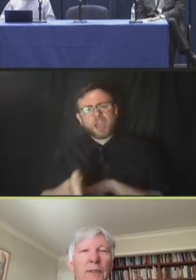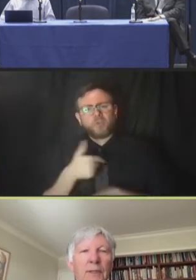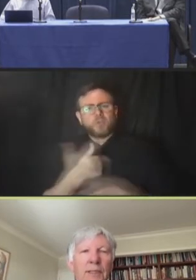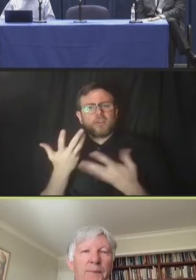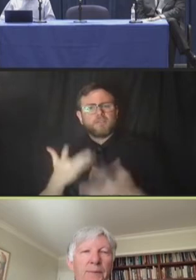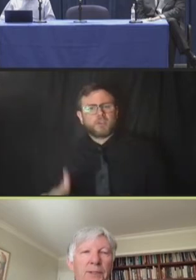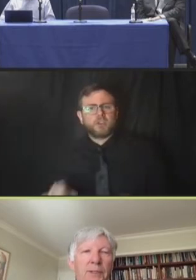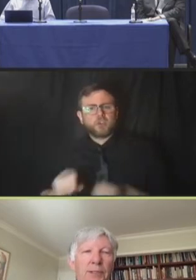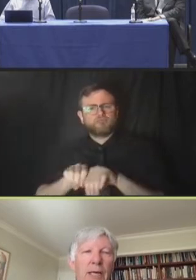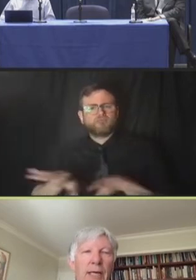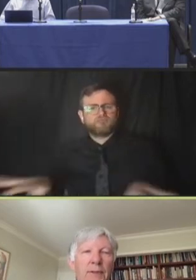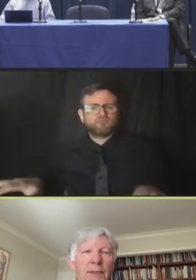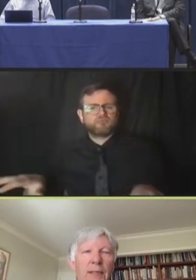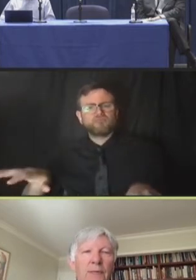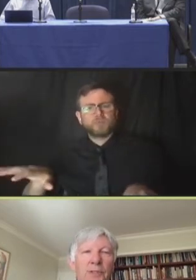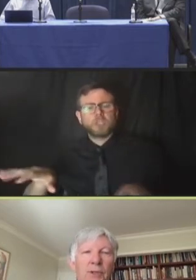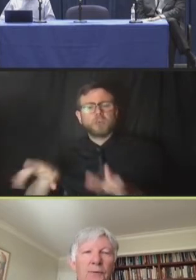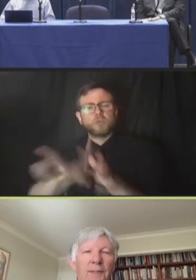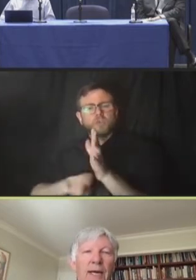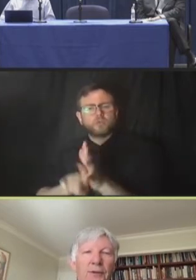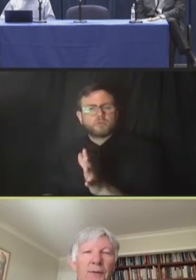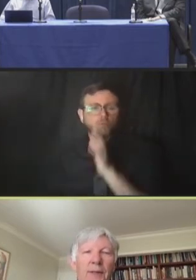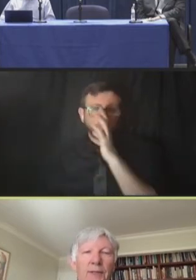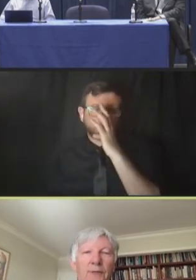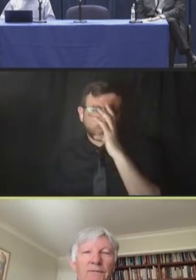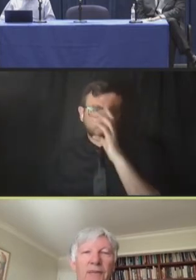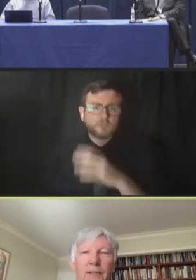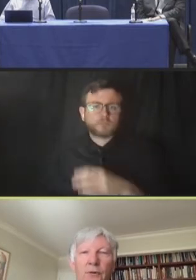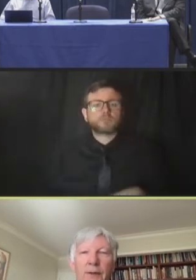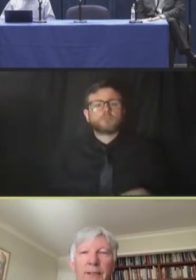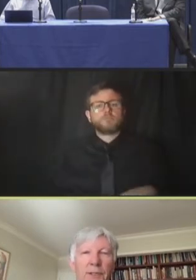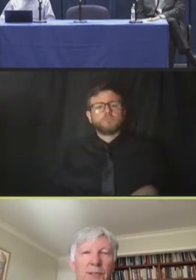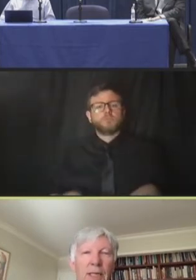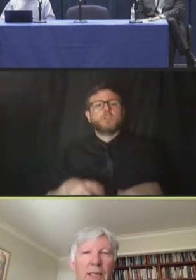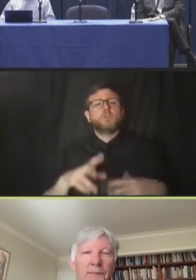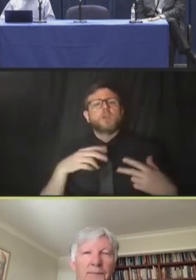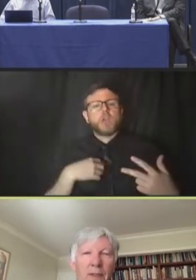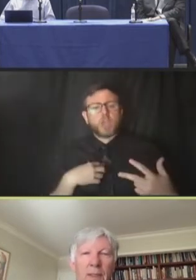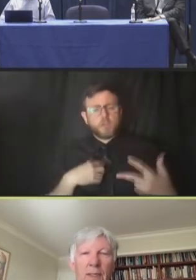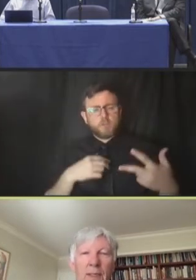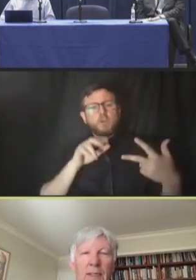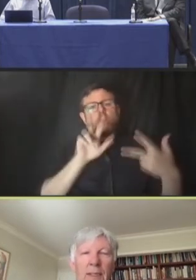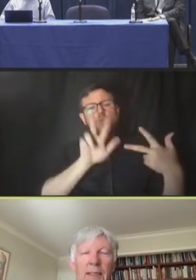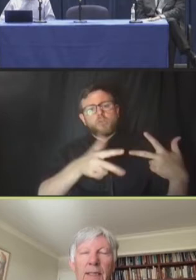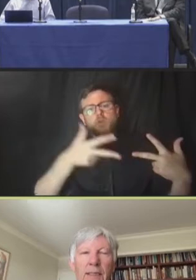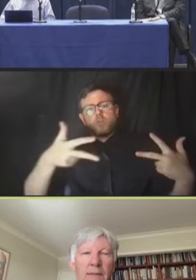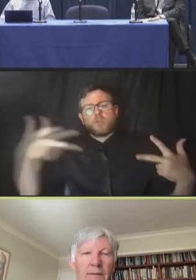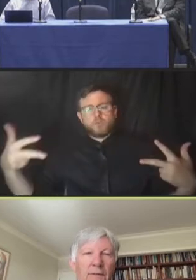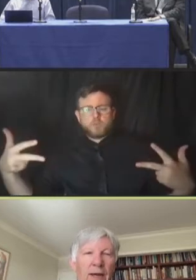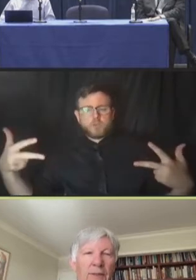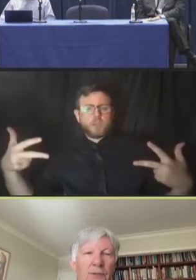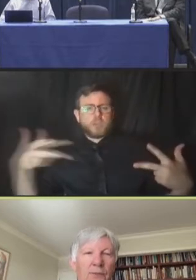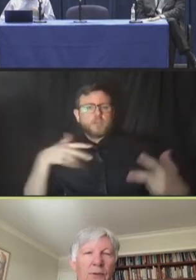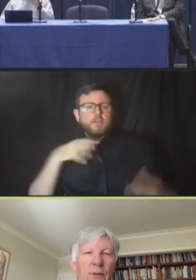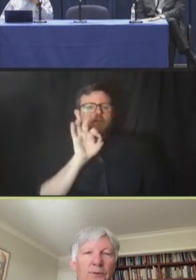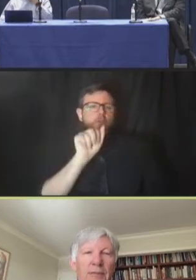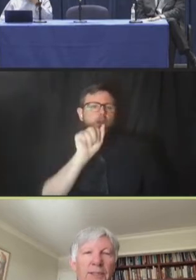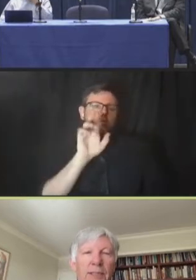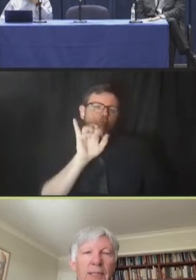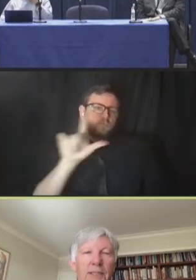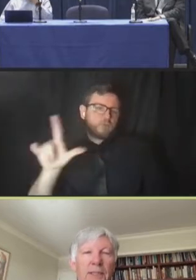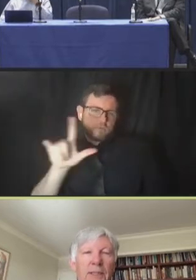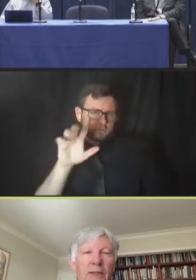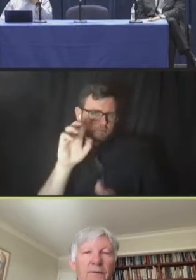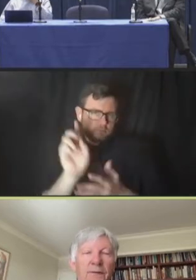So the experimental design then was a 3x3x3 factorial design. Again, the factors were